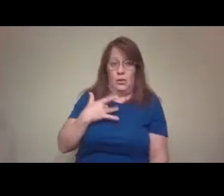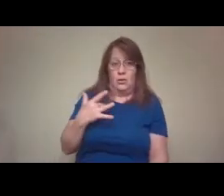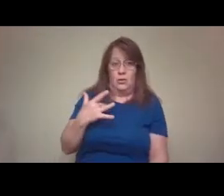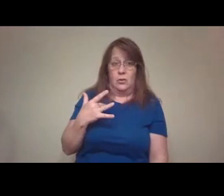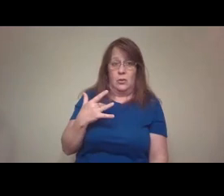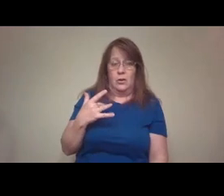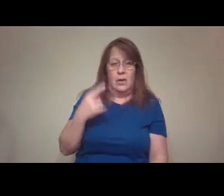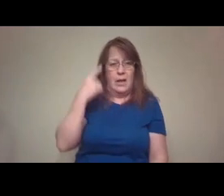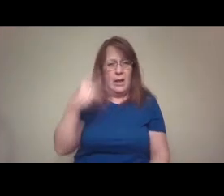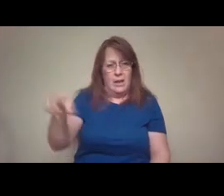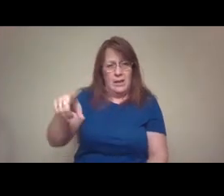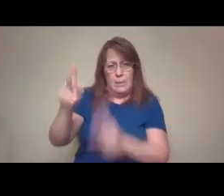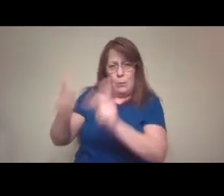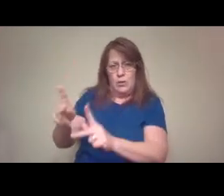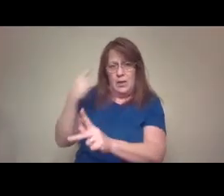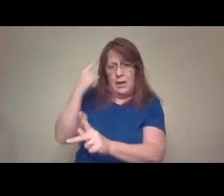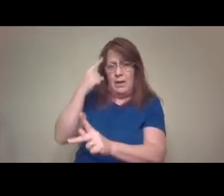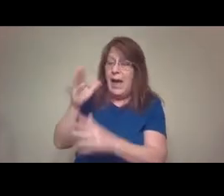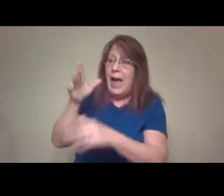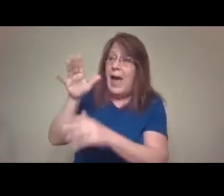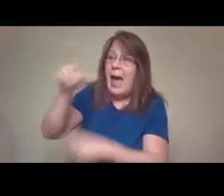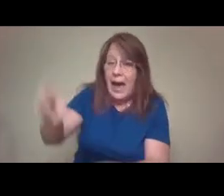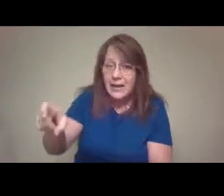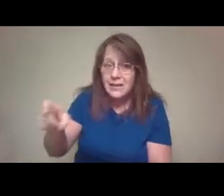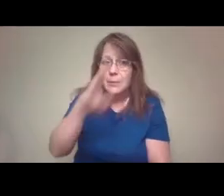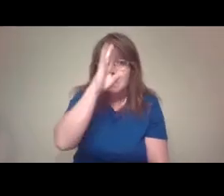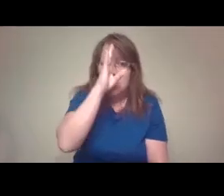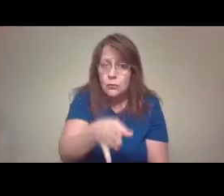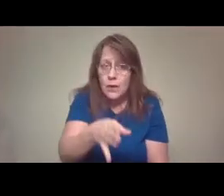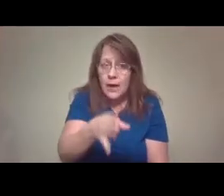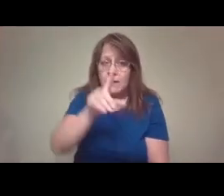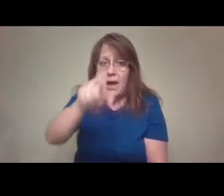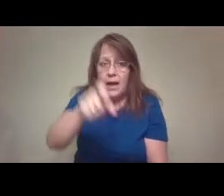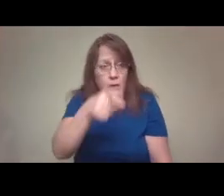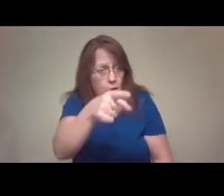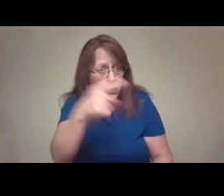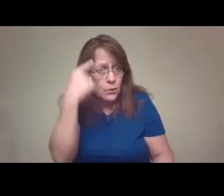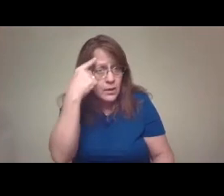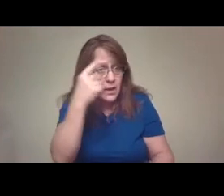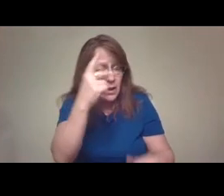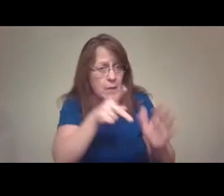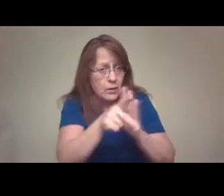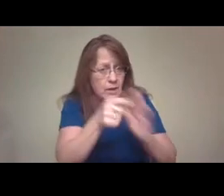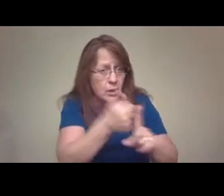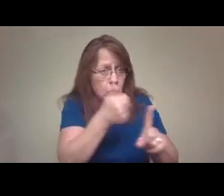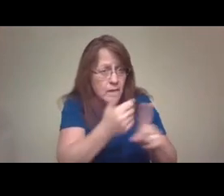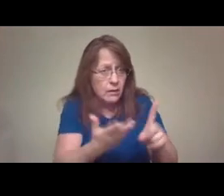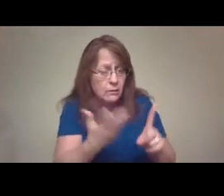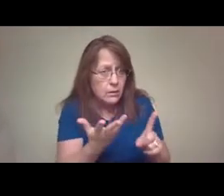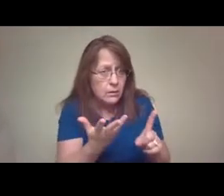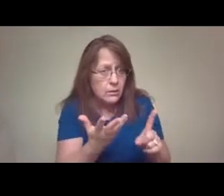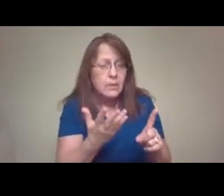of suicide, ask them, be direct and ask them, are you thinking about killing yourself? There's a